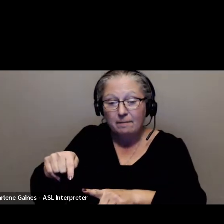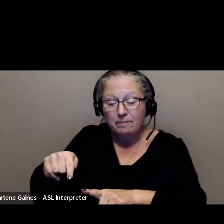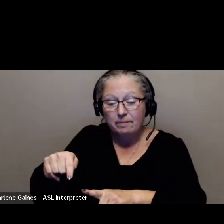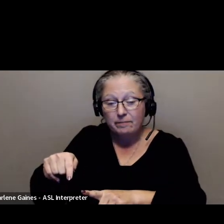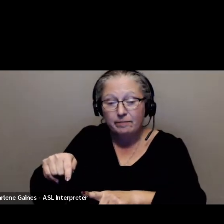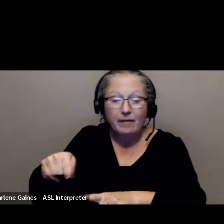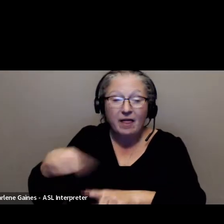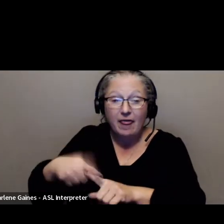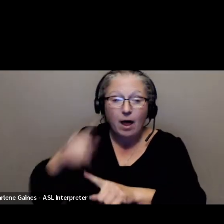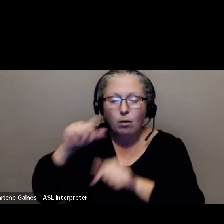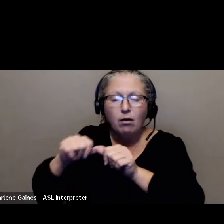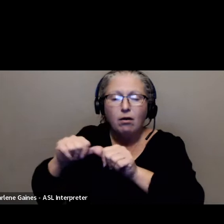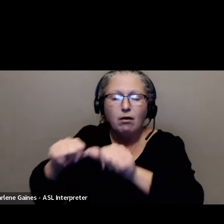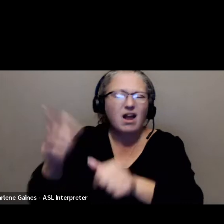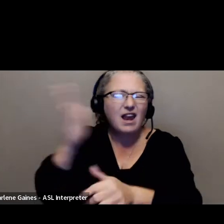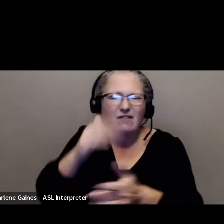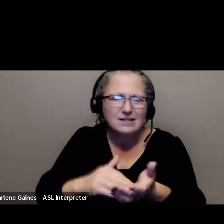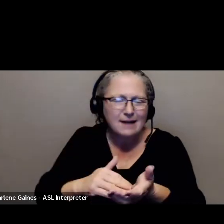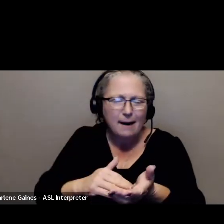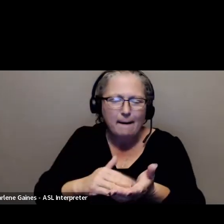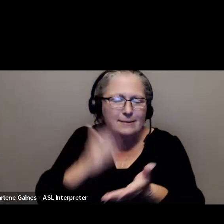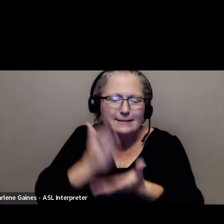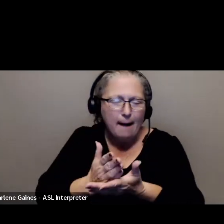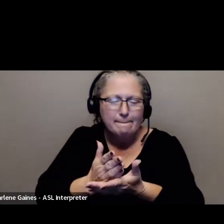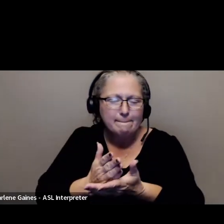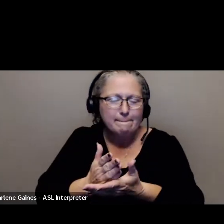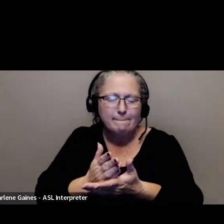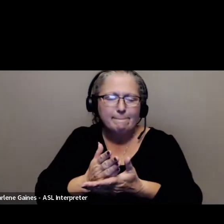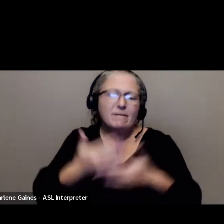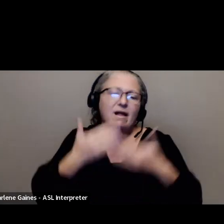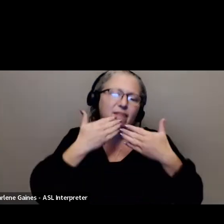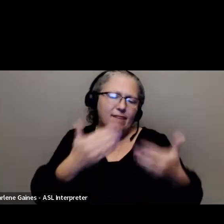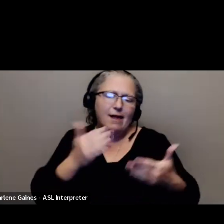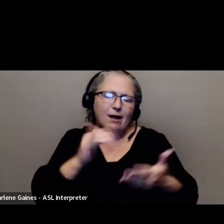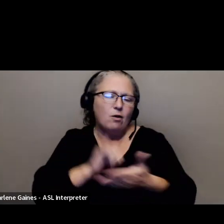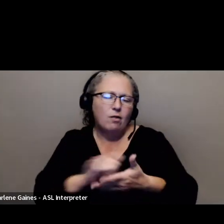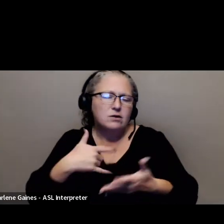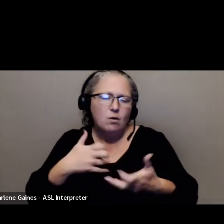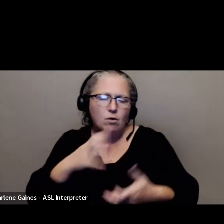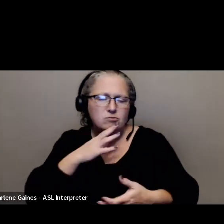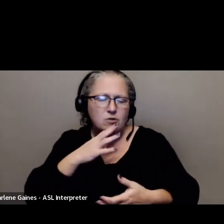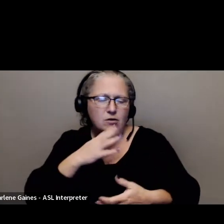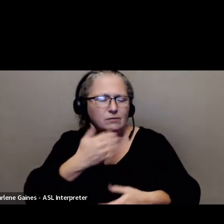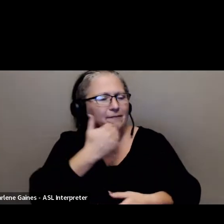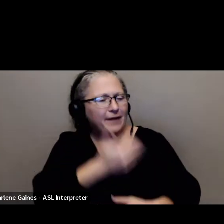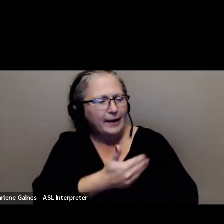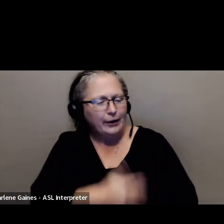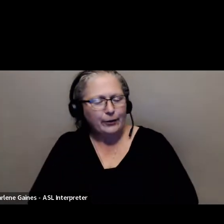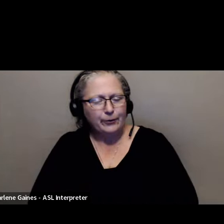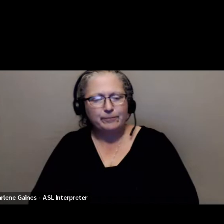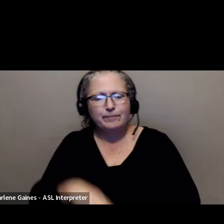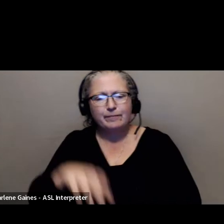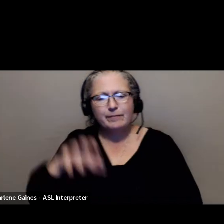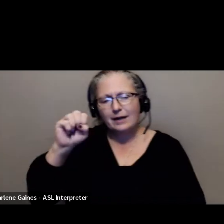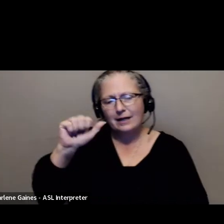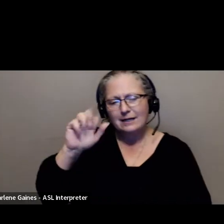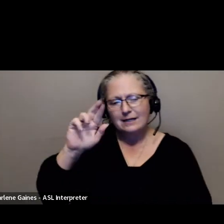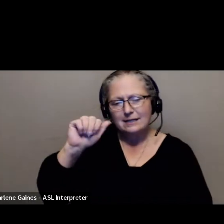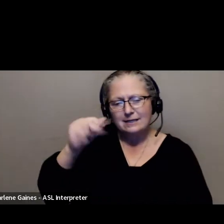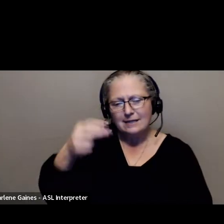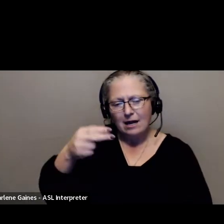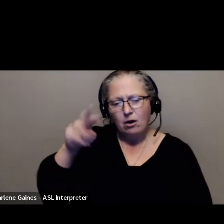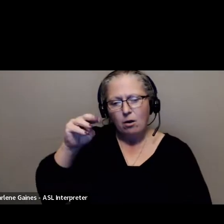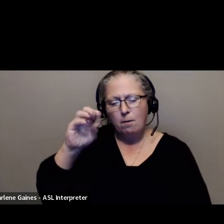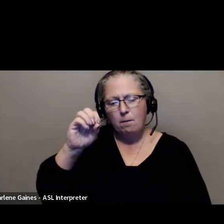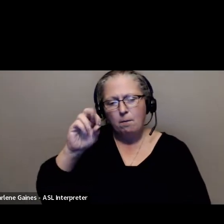will never stop. So thank you. That's all that I want to say. Thank you. Sarah Morsi, you may unmute and